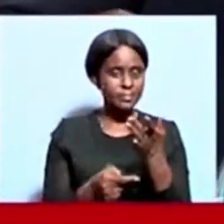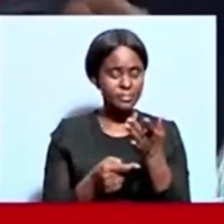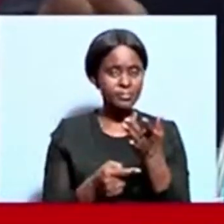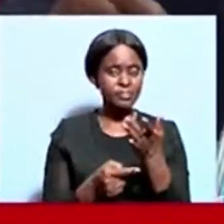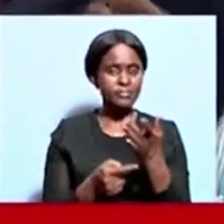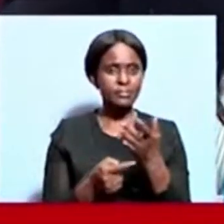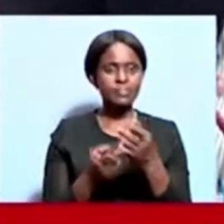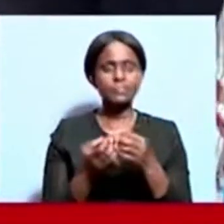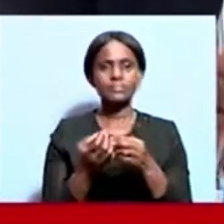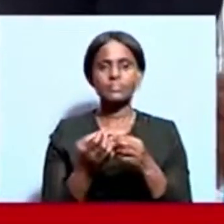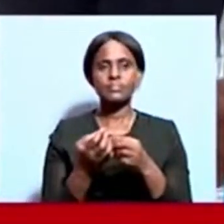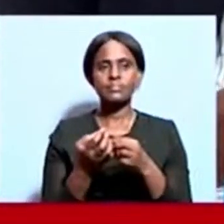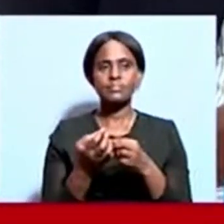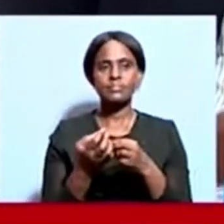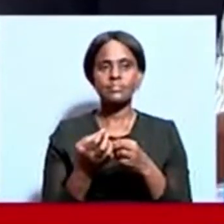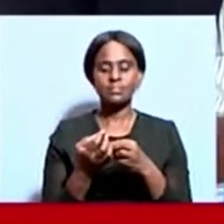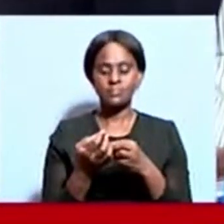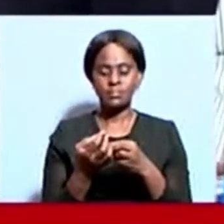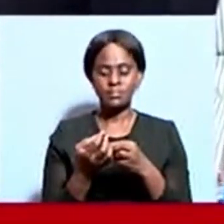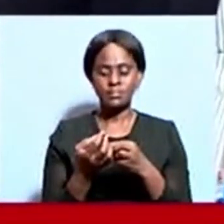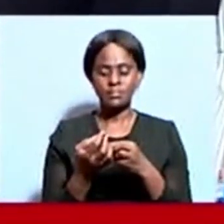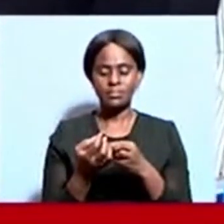something?